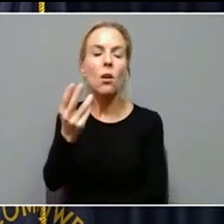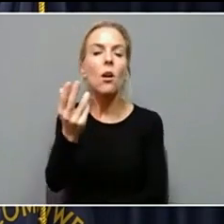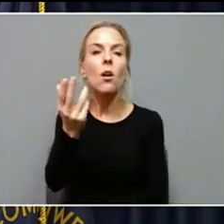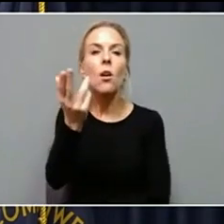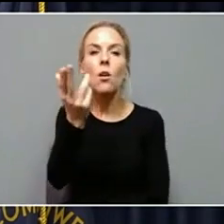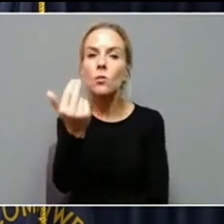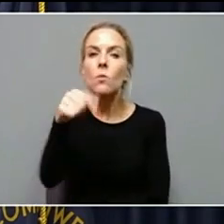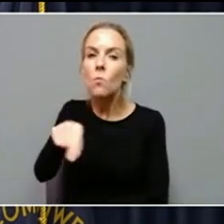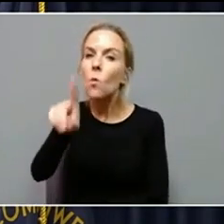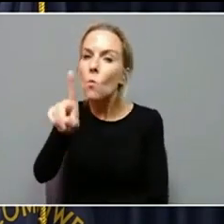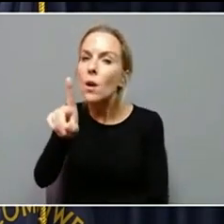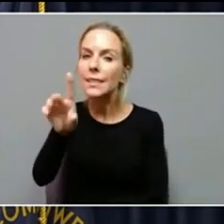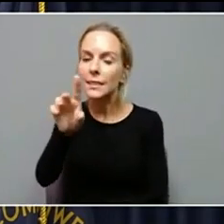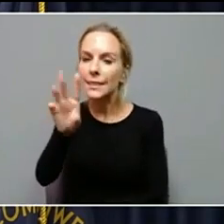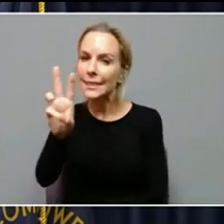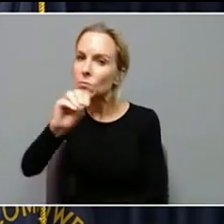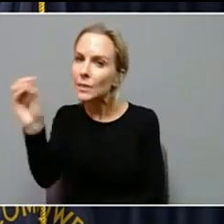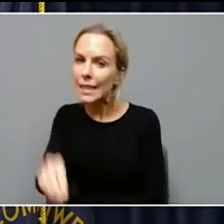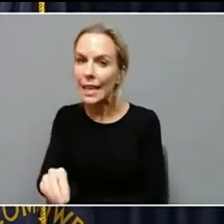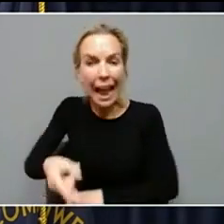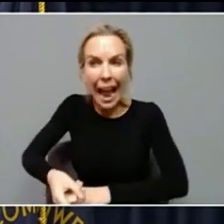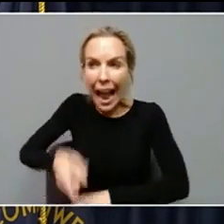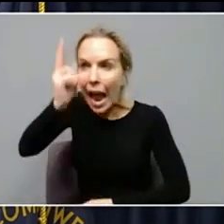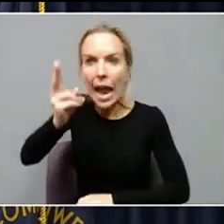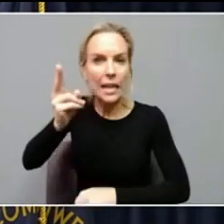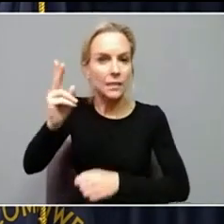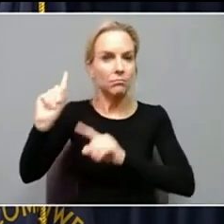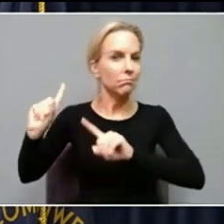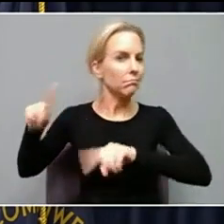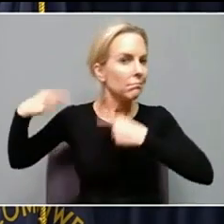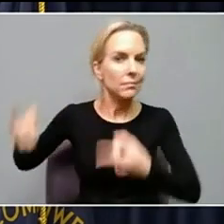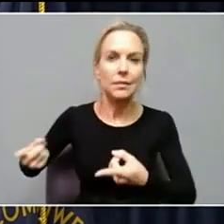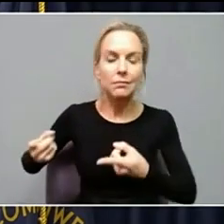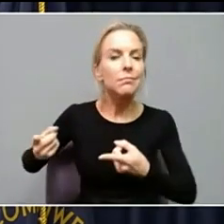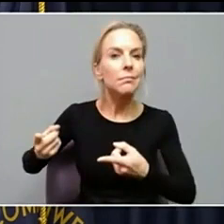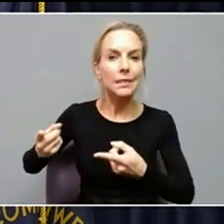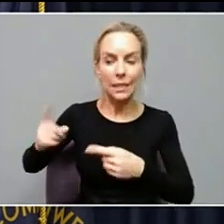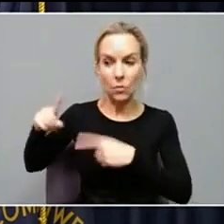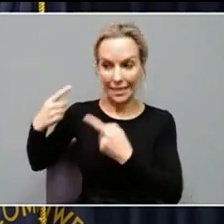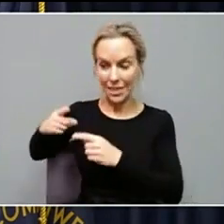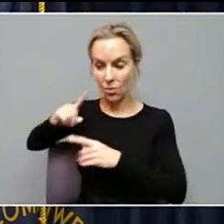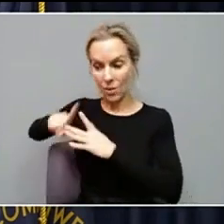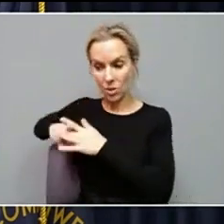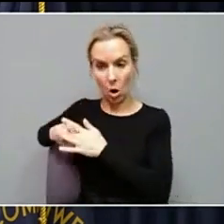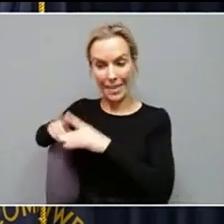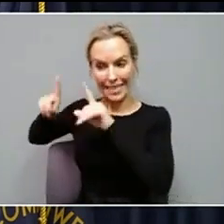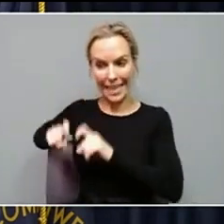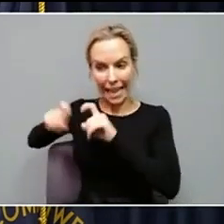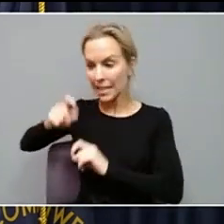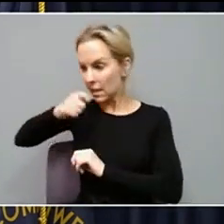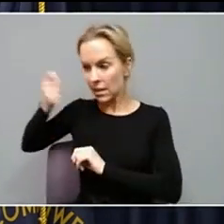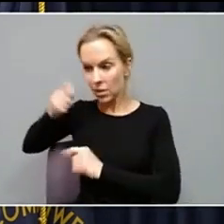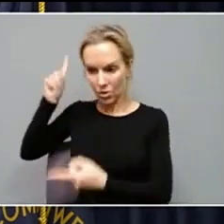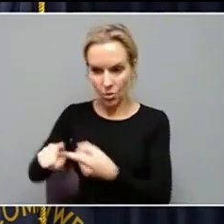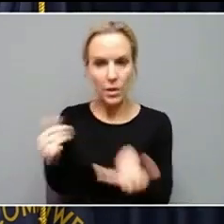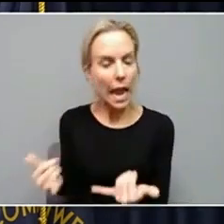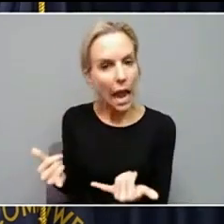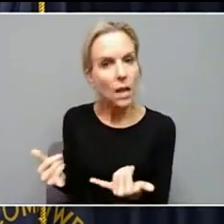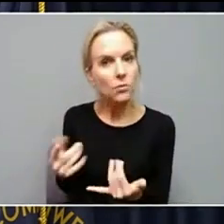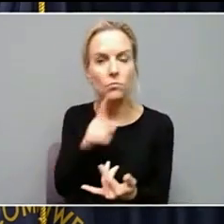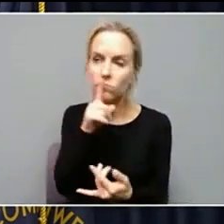13.16%, the highest in any time since we have had adequate testing to truly get a positivity